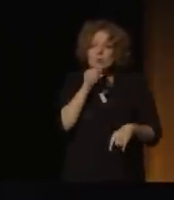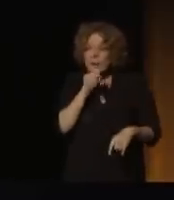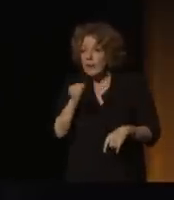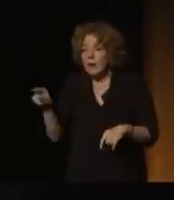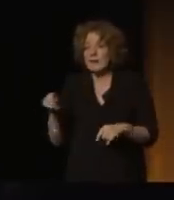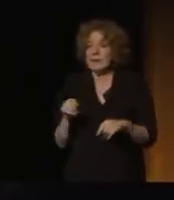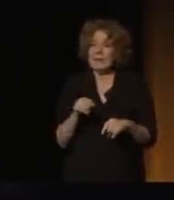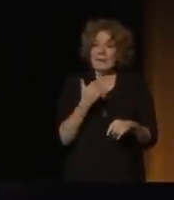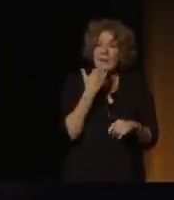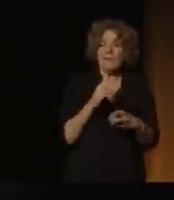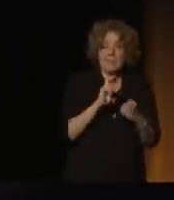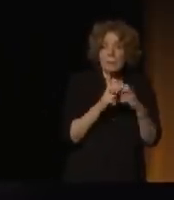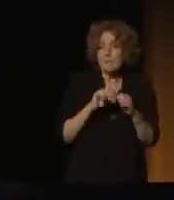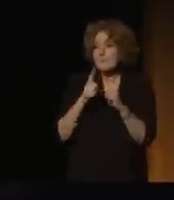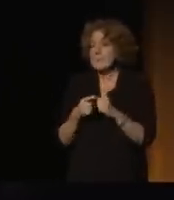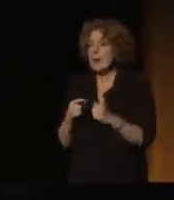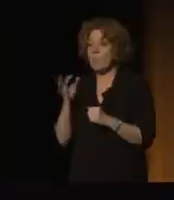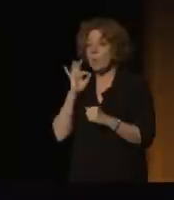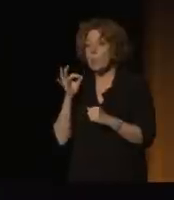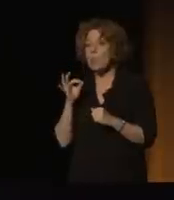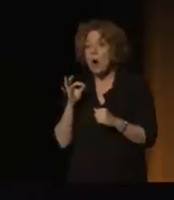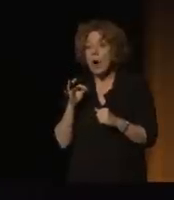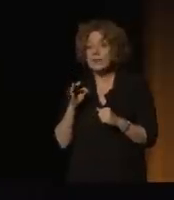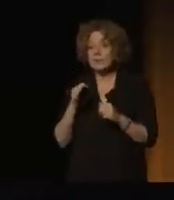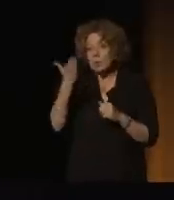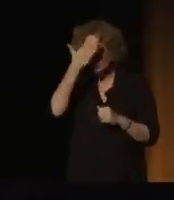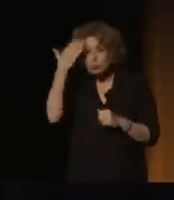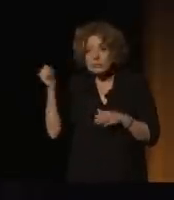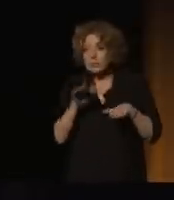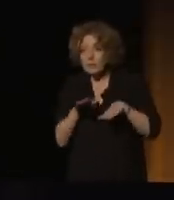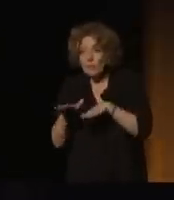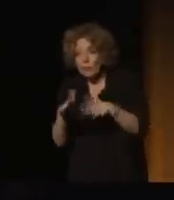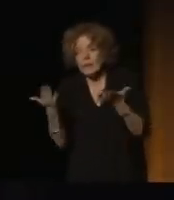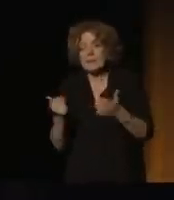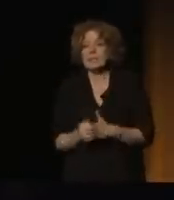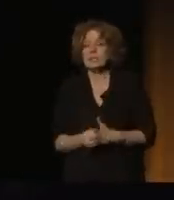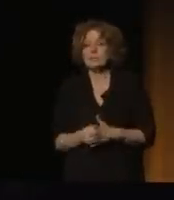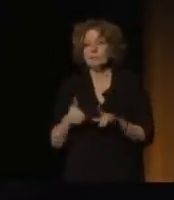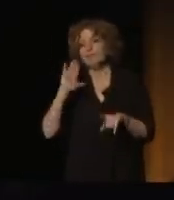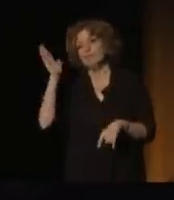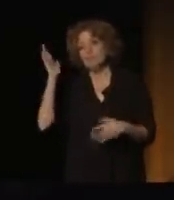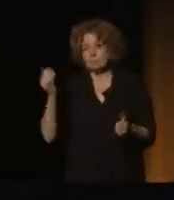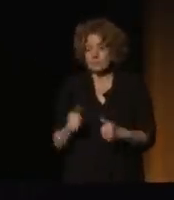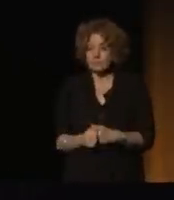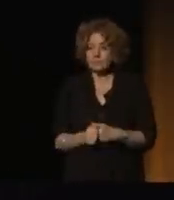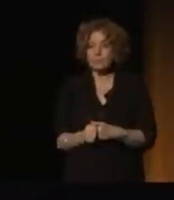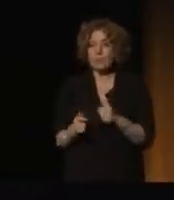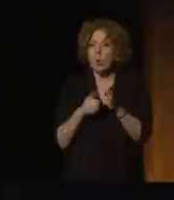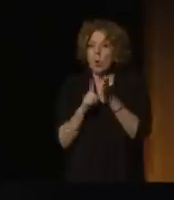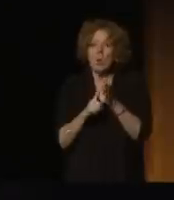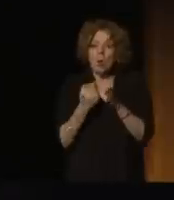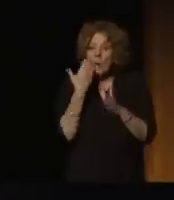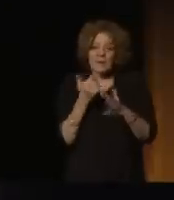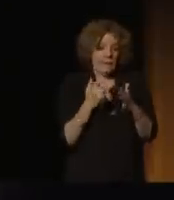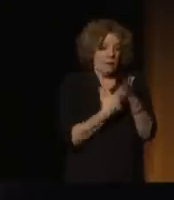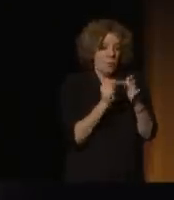is problematic, but the white evangelical Christian movement, which is always has roots in the Republican Party